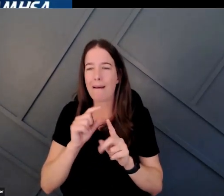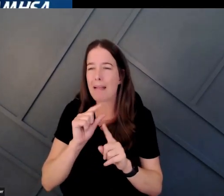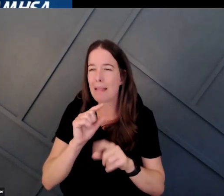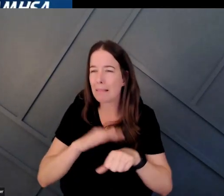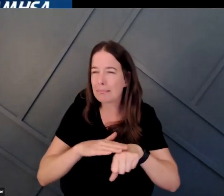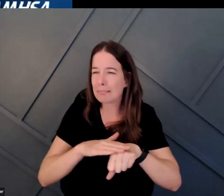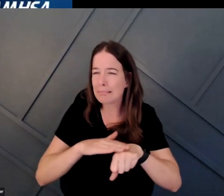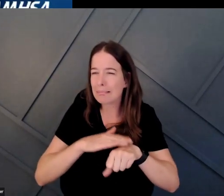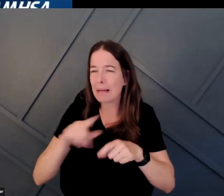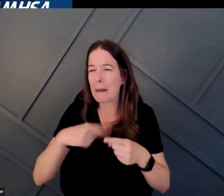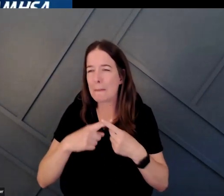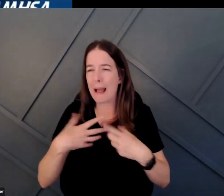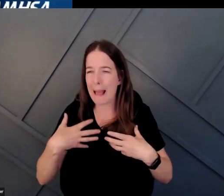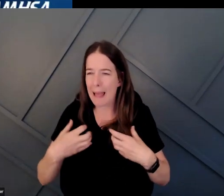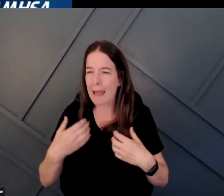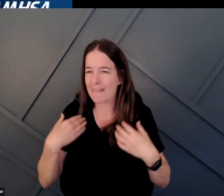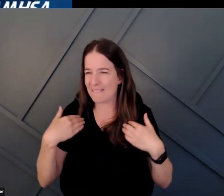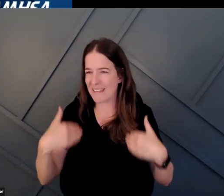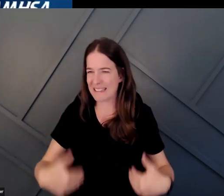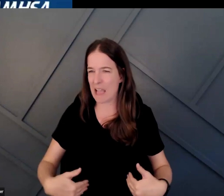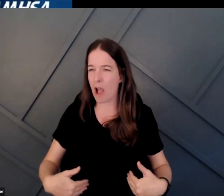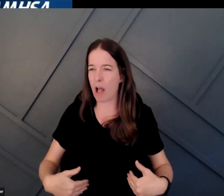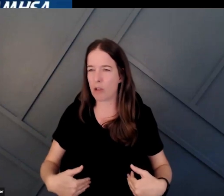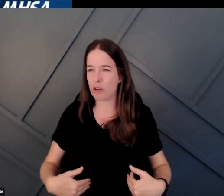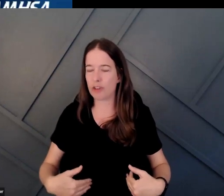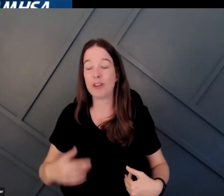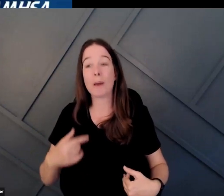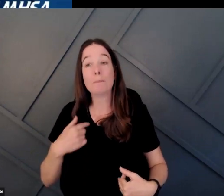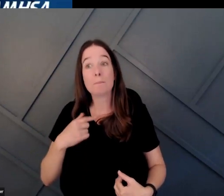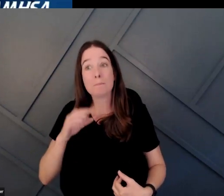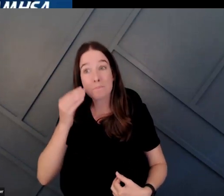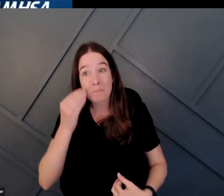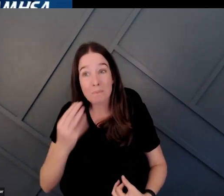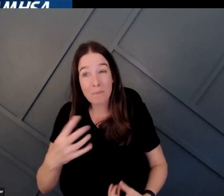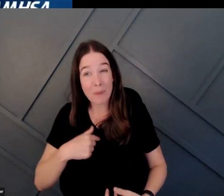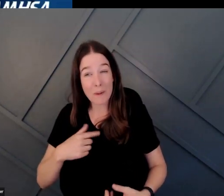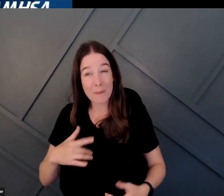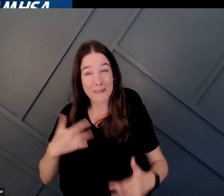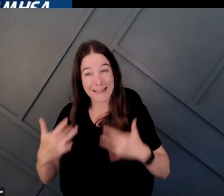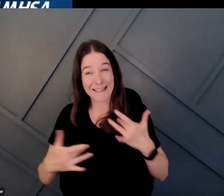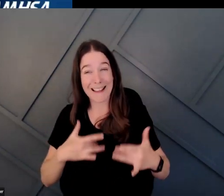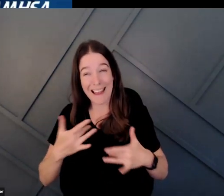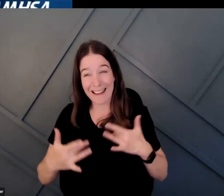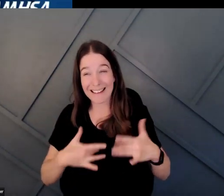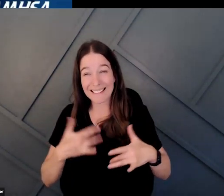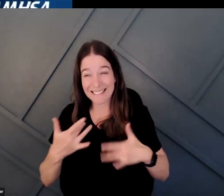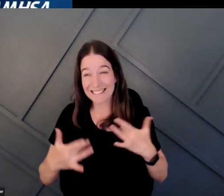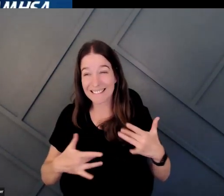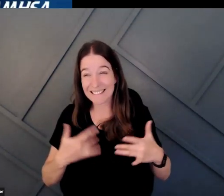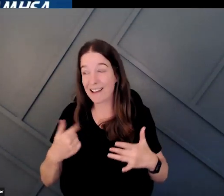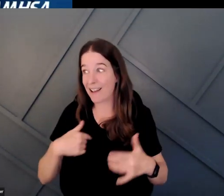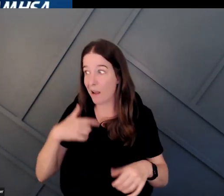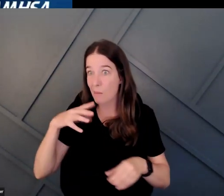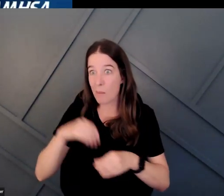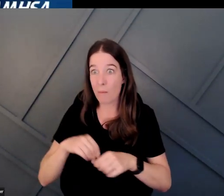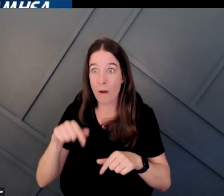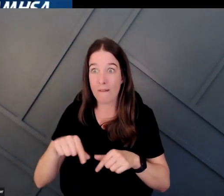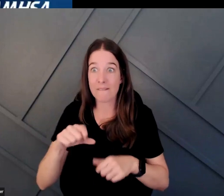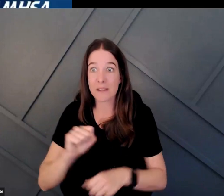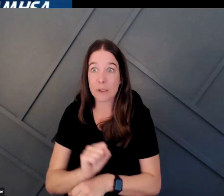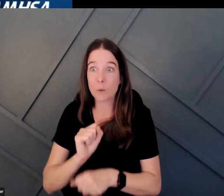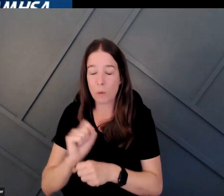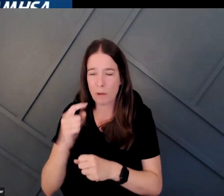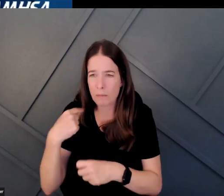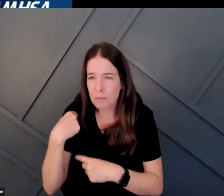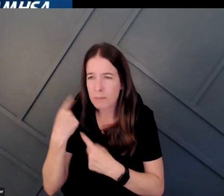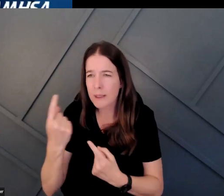shared. I'm excited. Here's one of the things I'm excited about, having been involved in this work for the past 2 years very